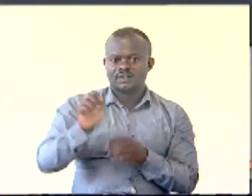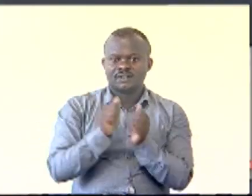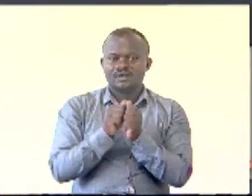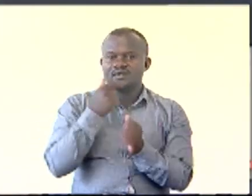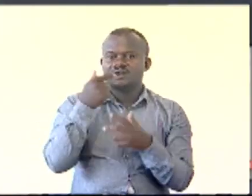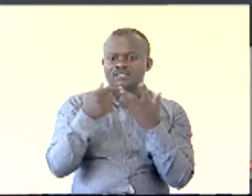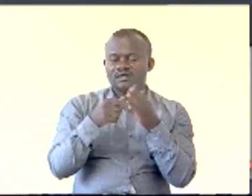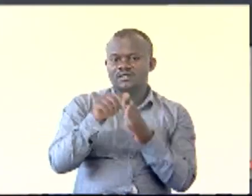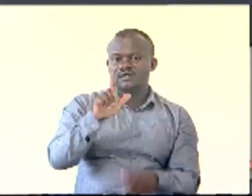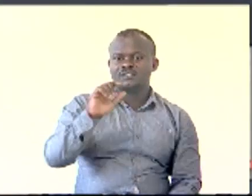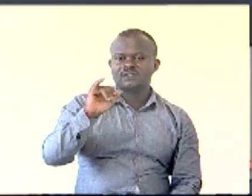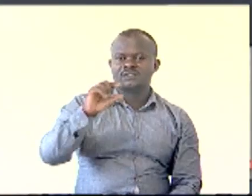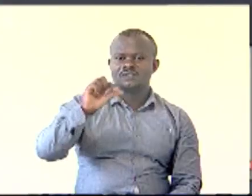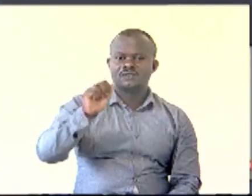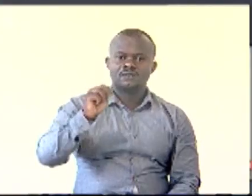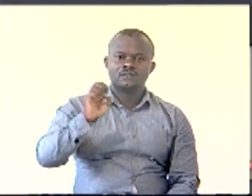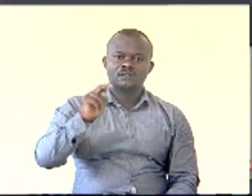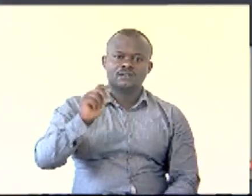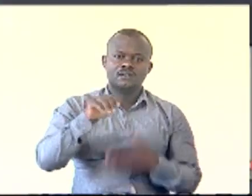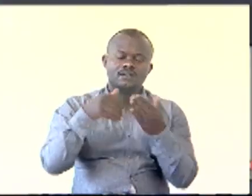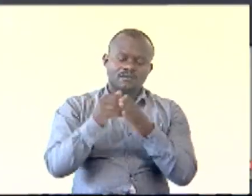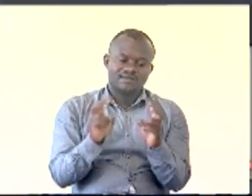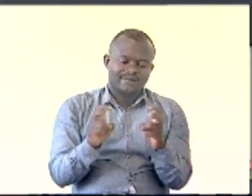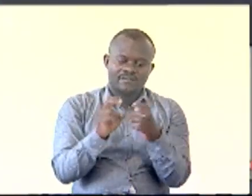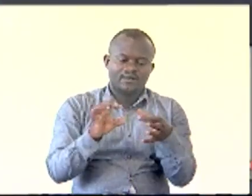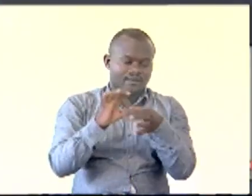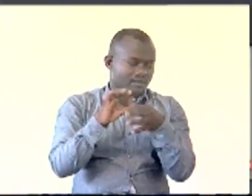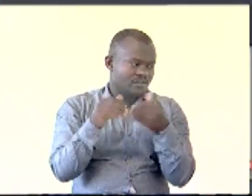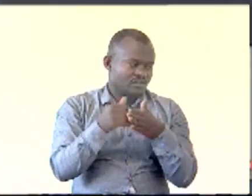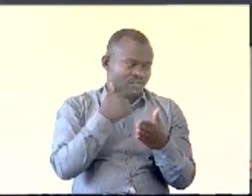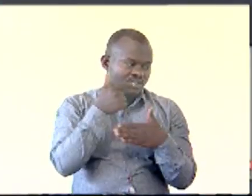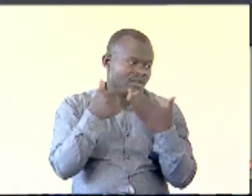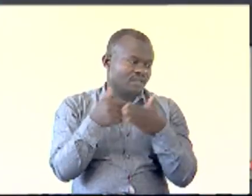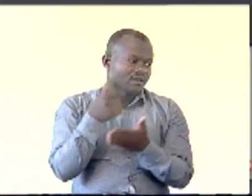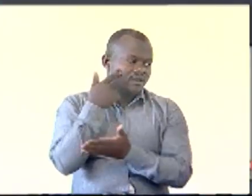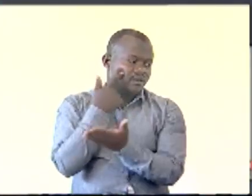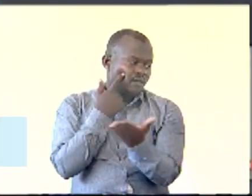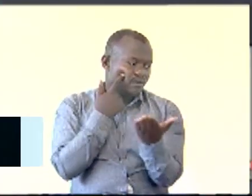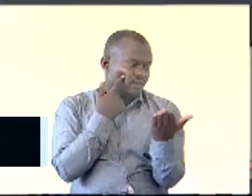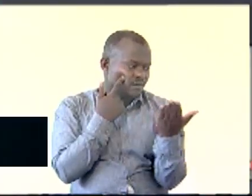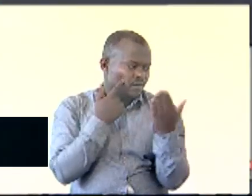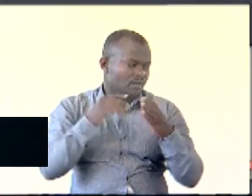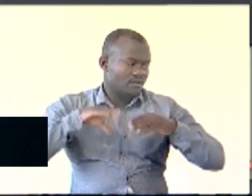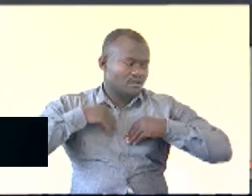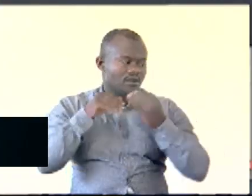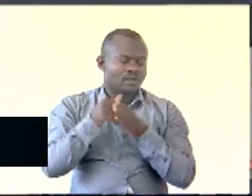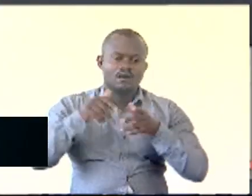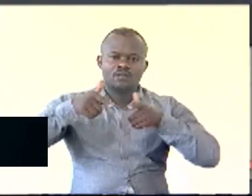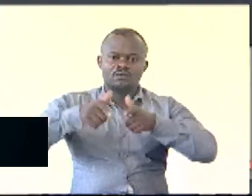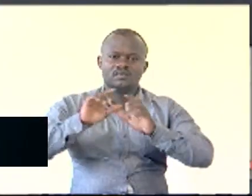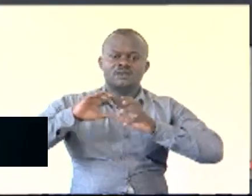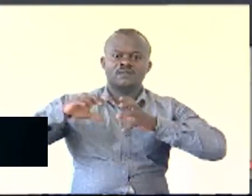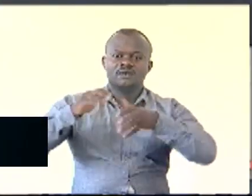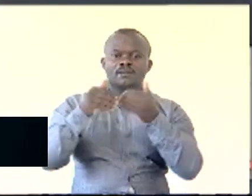These ligaments, they are irresponsible to join a bone to another. So they are elastic to allow movement at joint. So